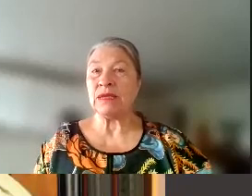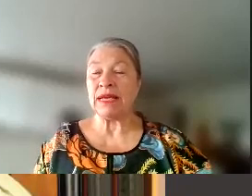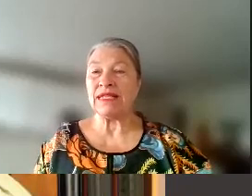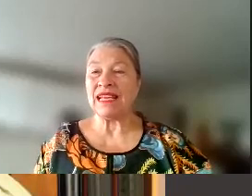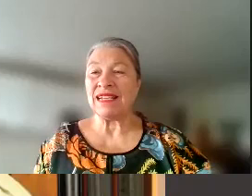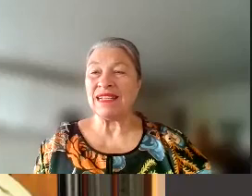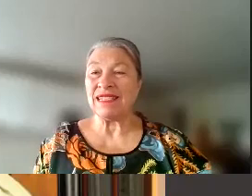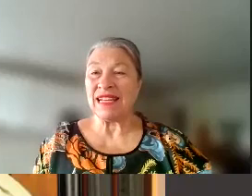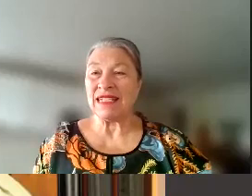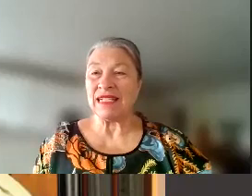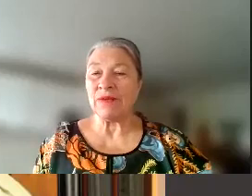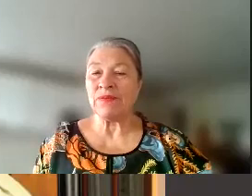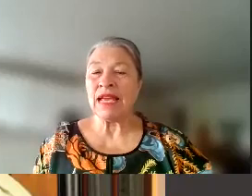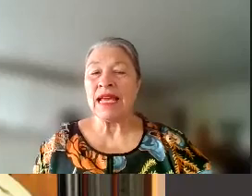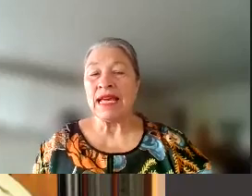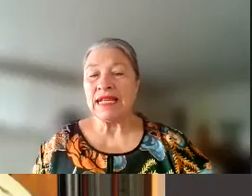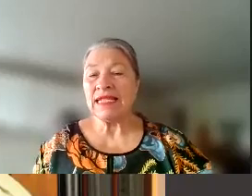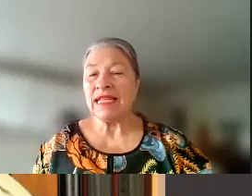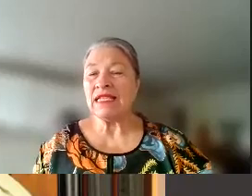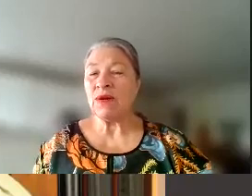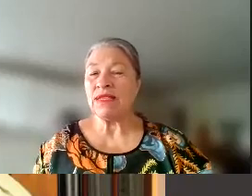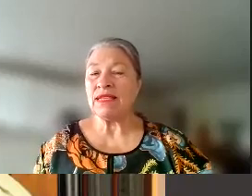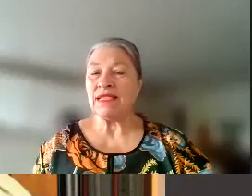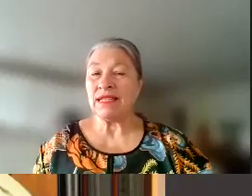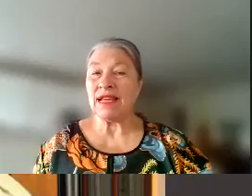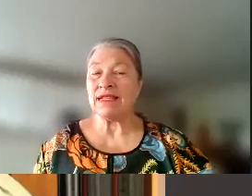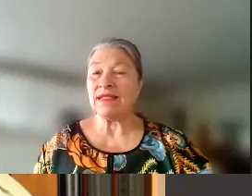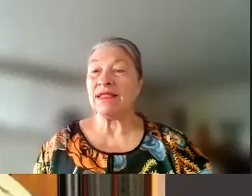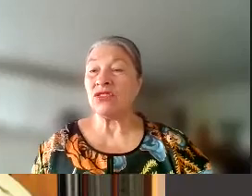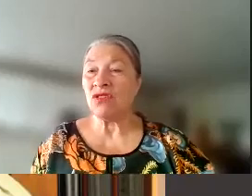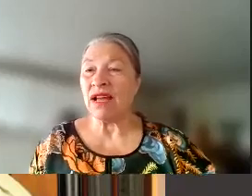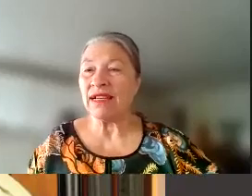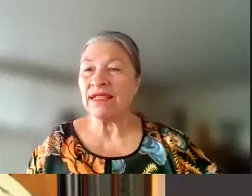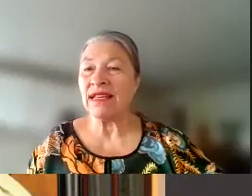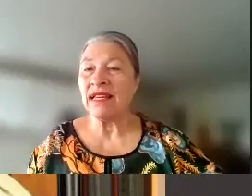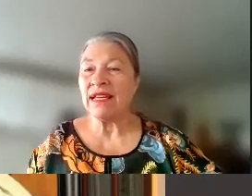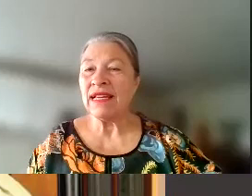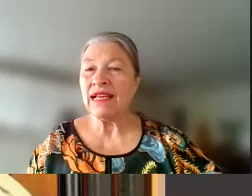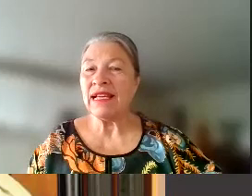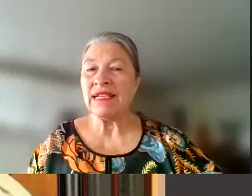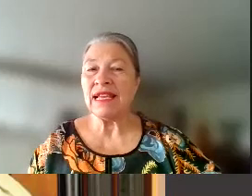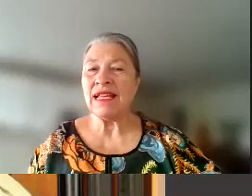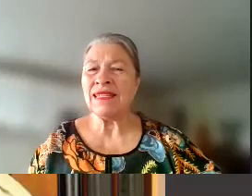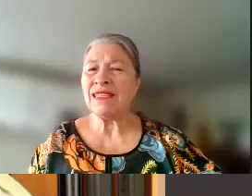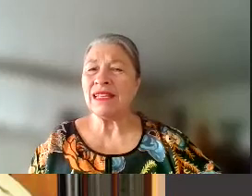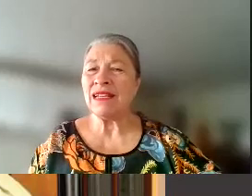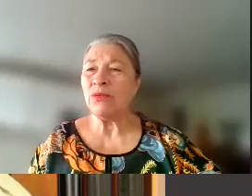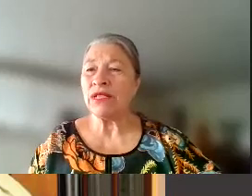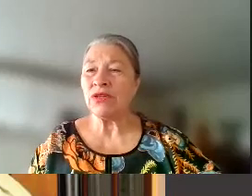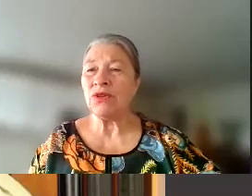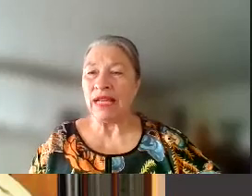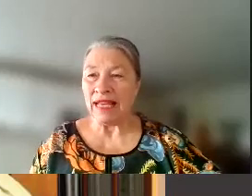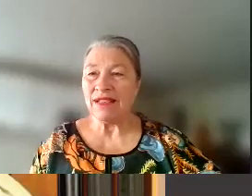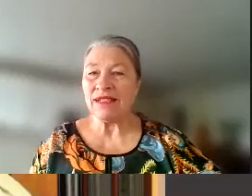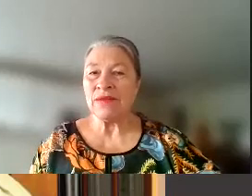trust, respect, and understanding. In a sense, once the disaster strikes, it's a little